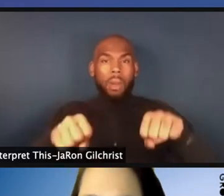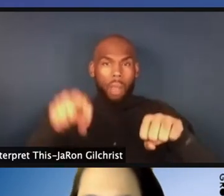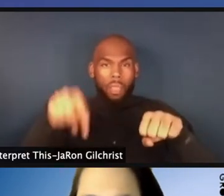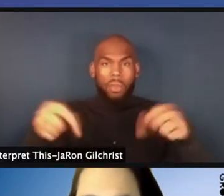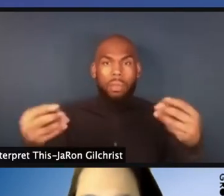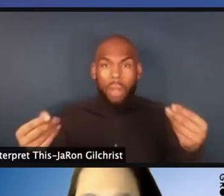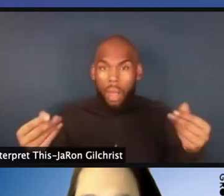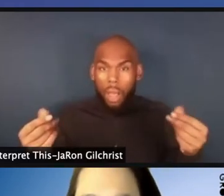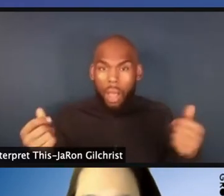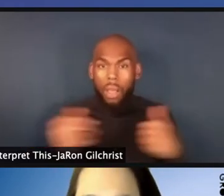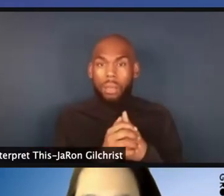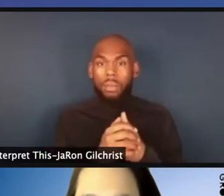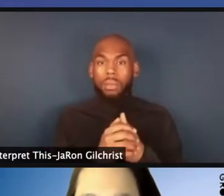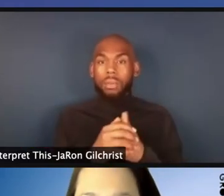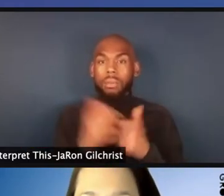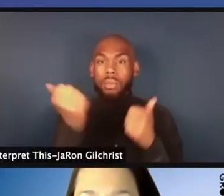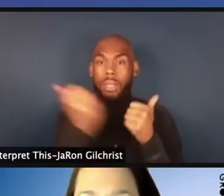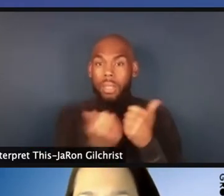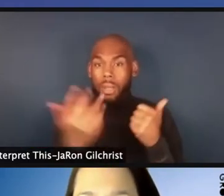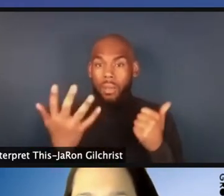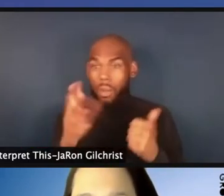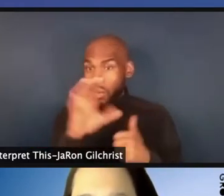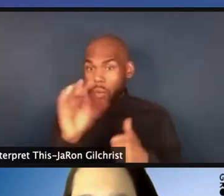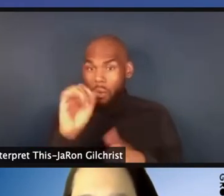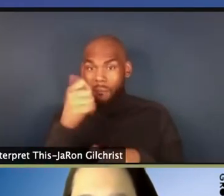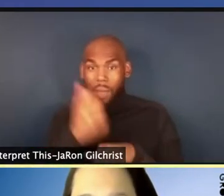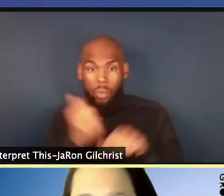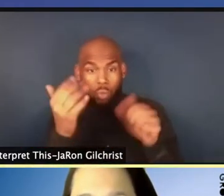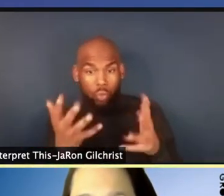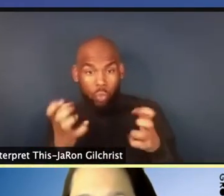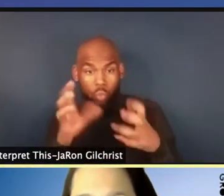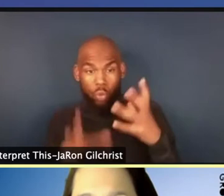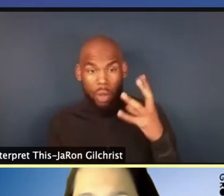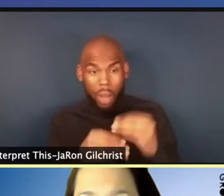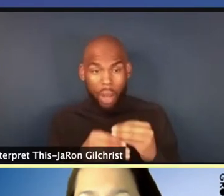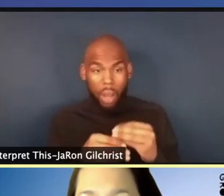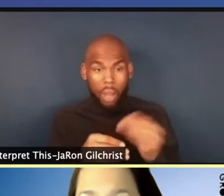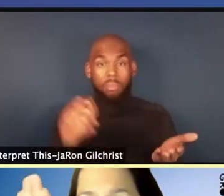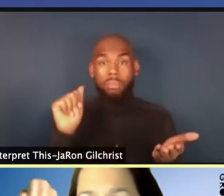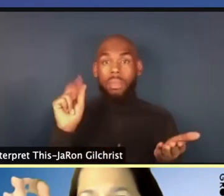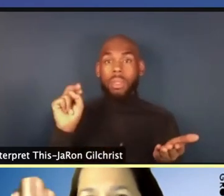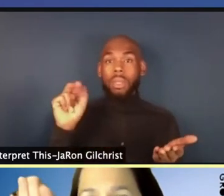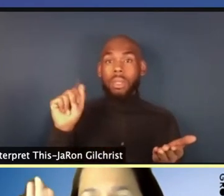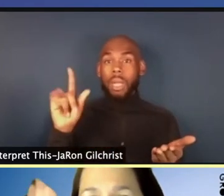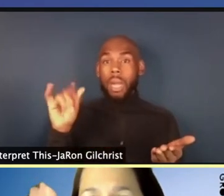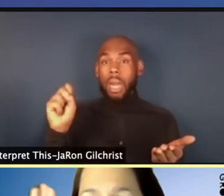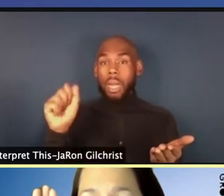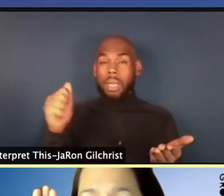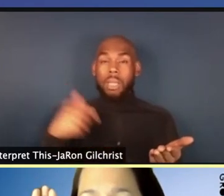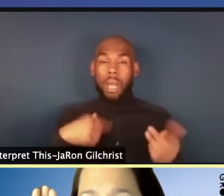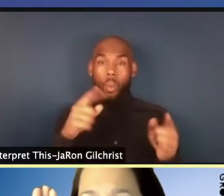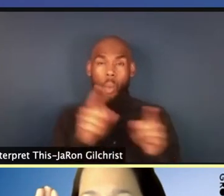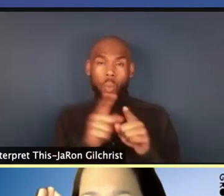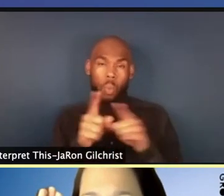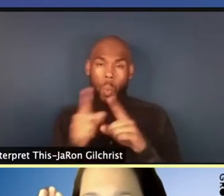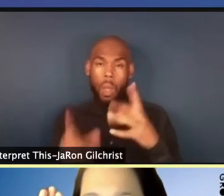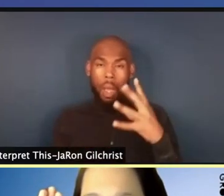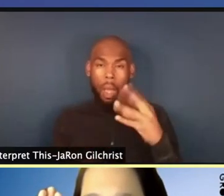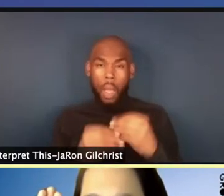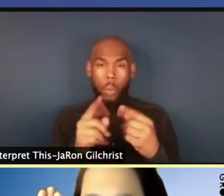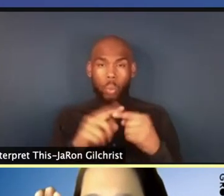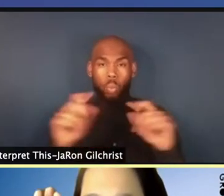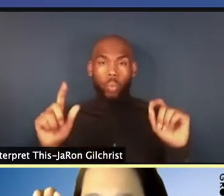anything that my co-founders would like to add? I'll jump in just for like to zoom out a little bit too.